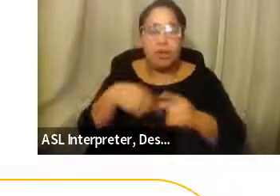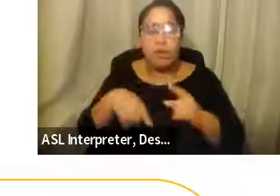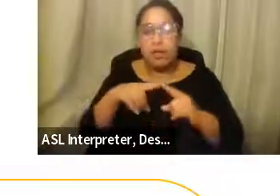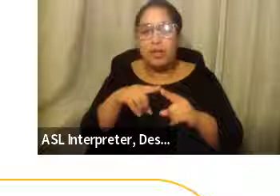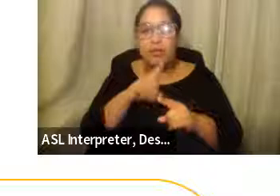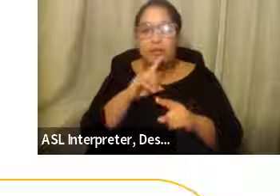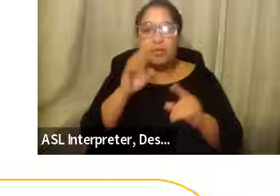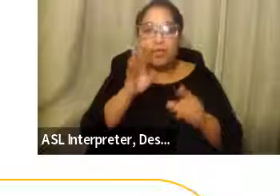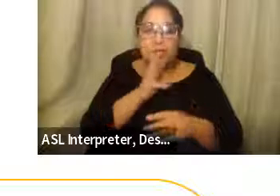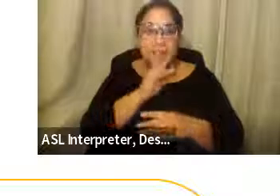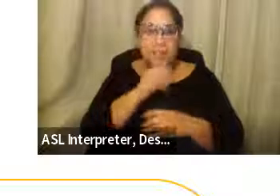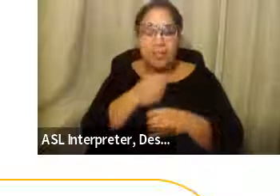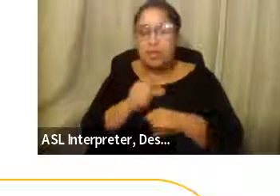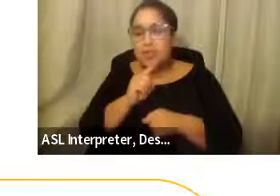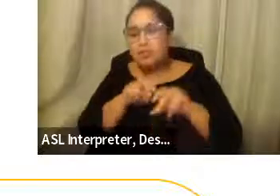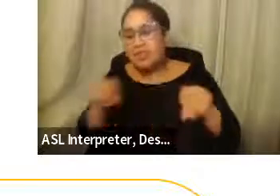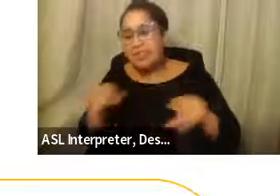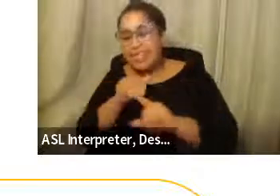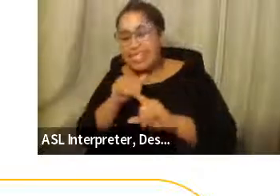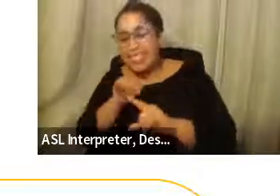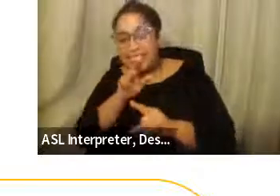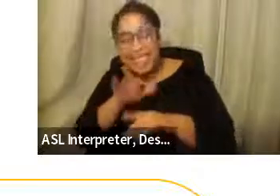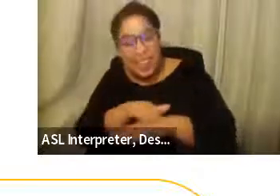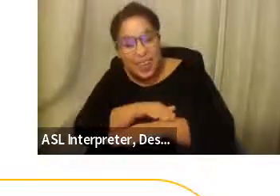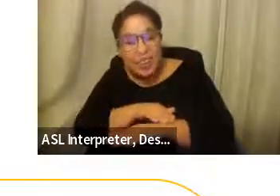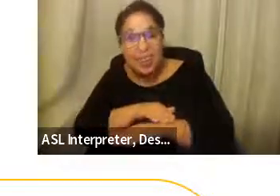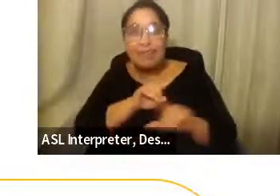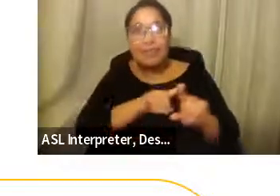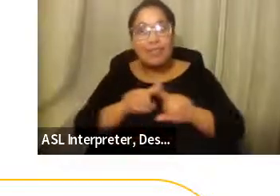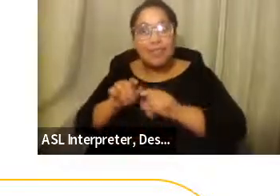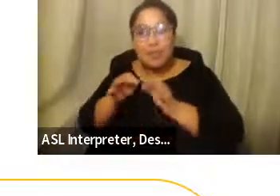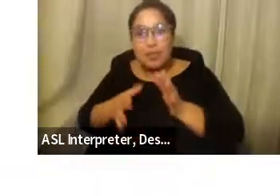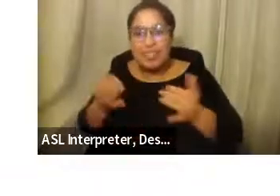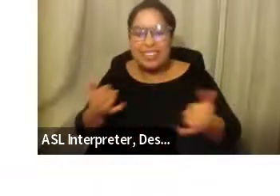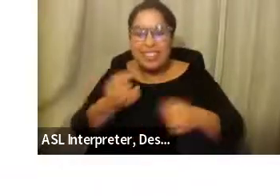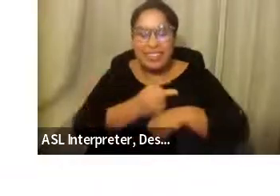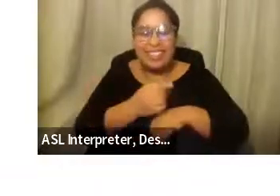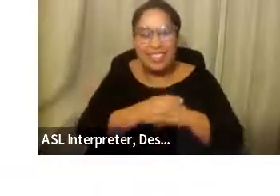our interpreters, and we look forward to getting into the program. Next slide, Maylene.